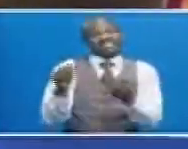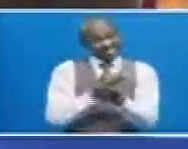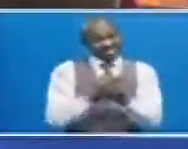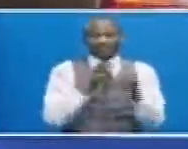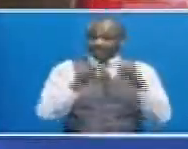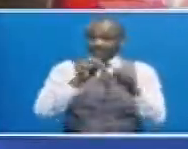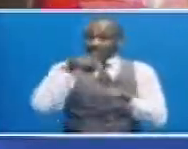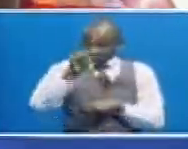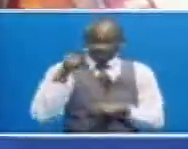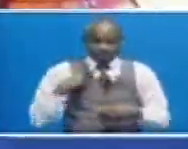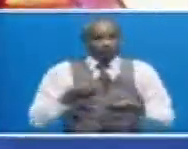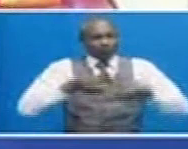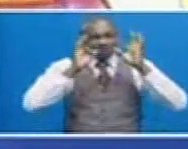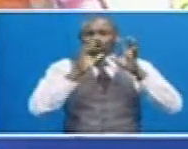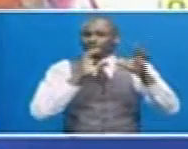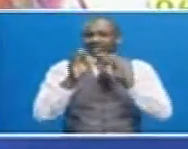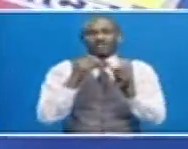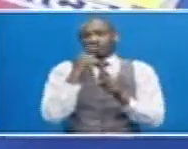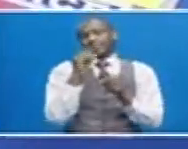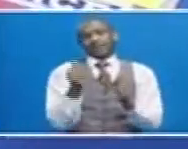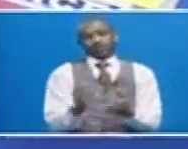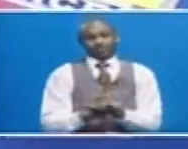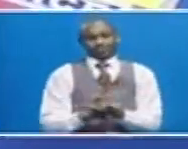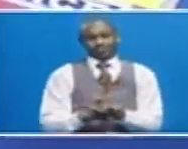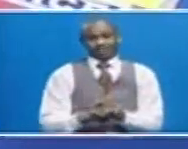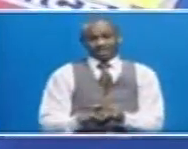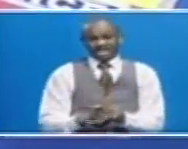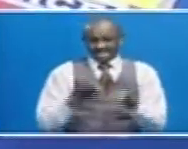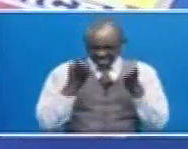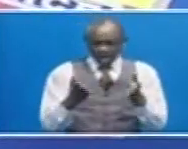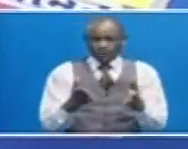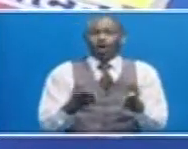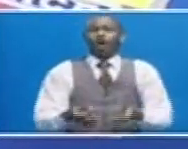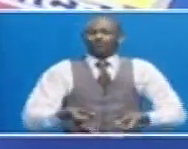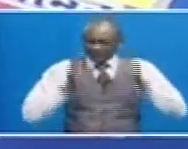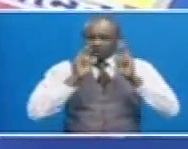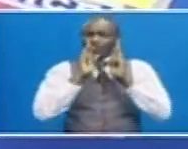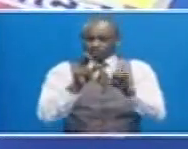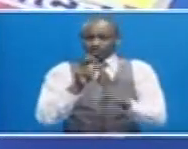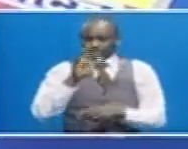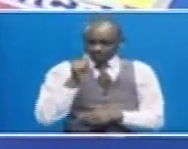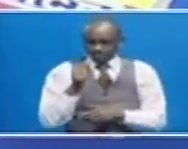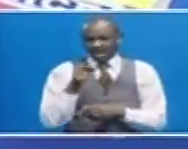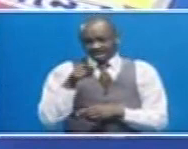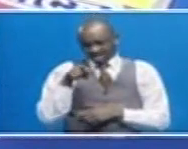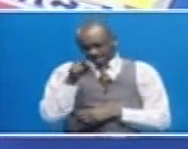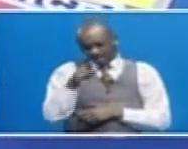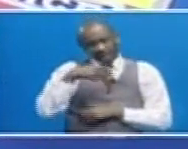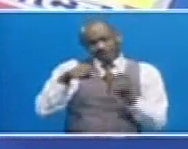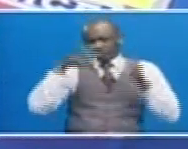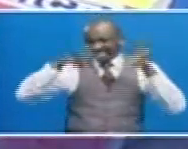claims not to have an official communication about. Sasa, habari rasmi ya kuhusiana na El